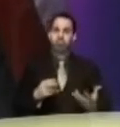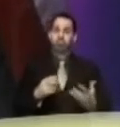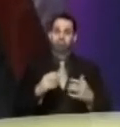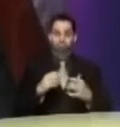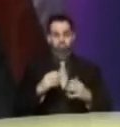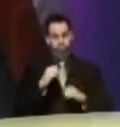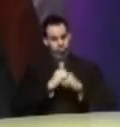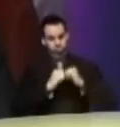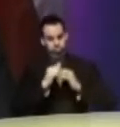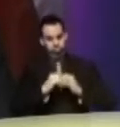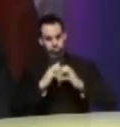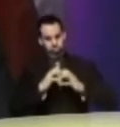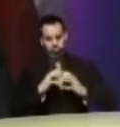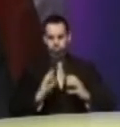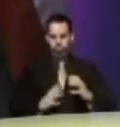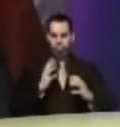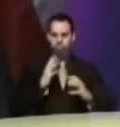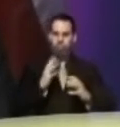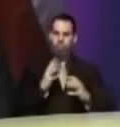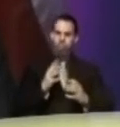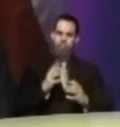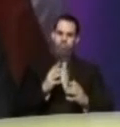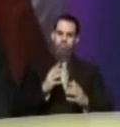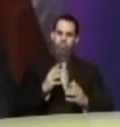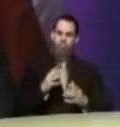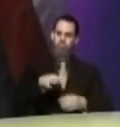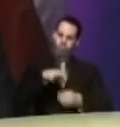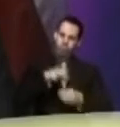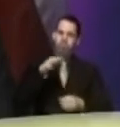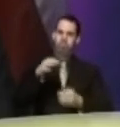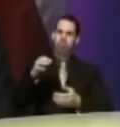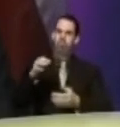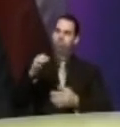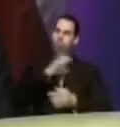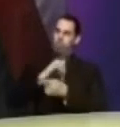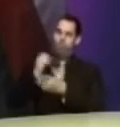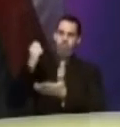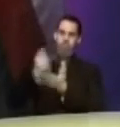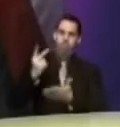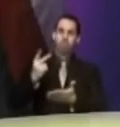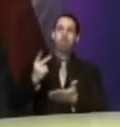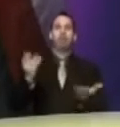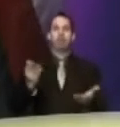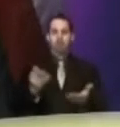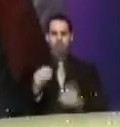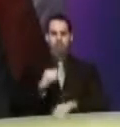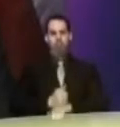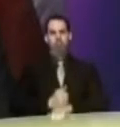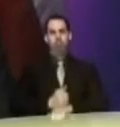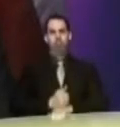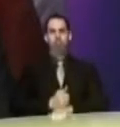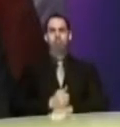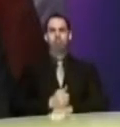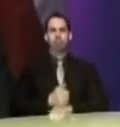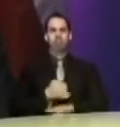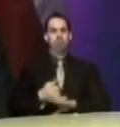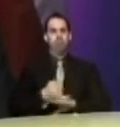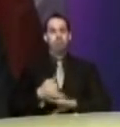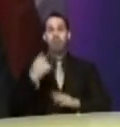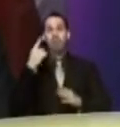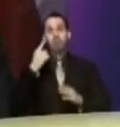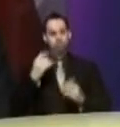official vote sanctioned by the Congress that would be put in place here on the island.